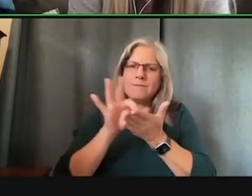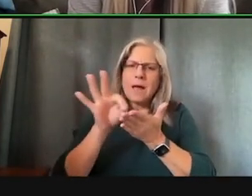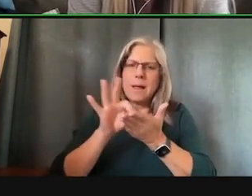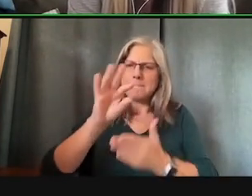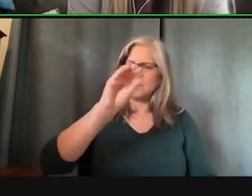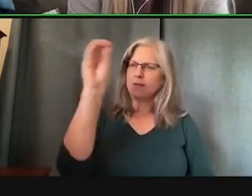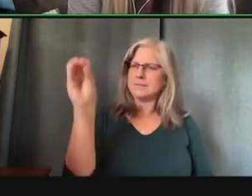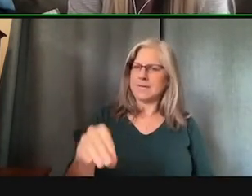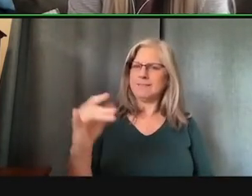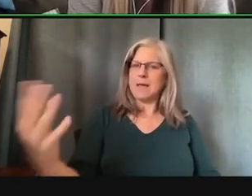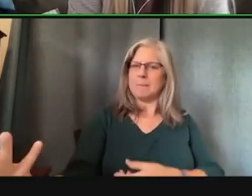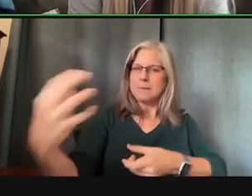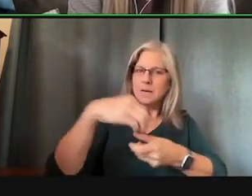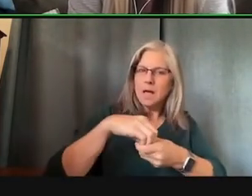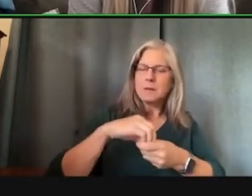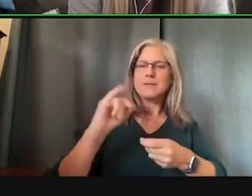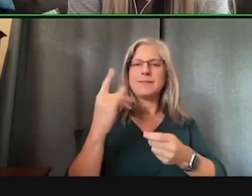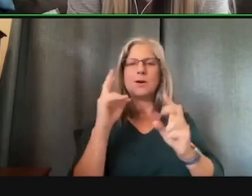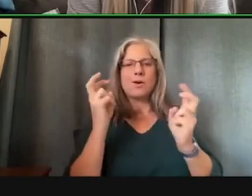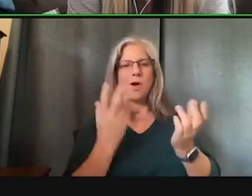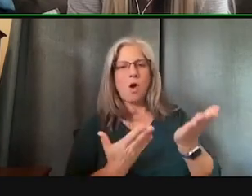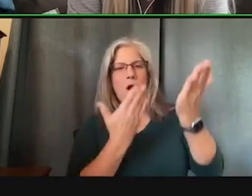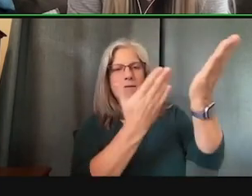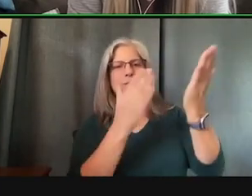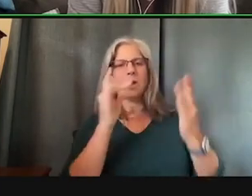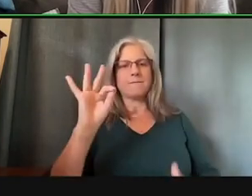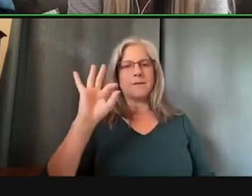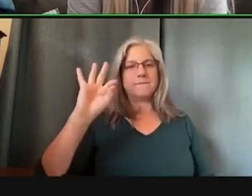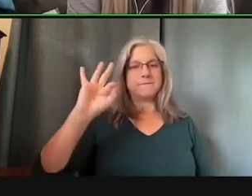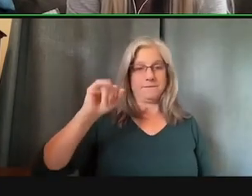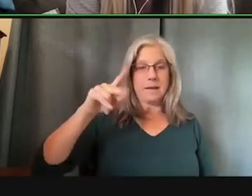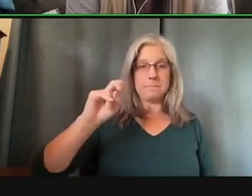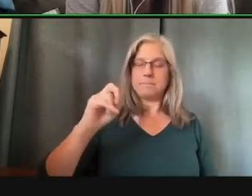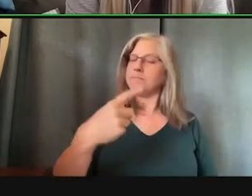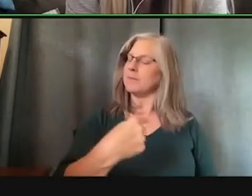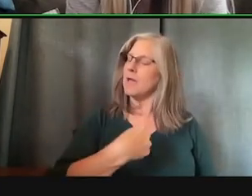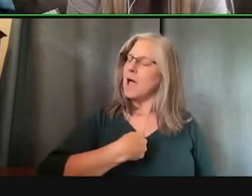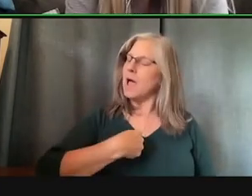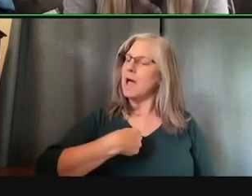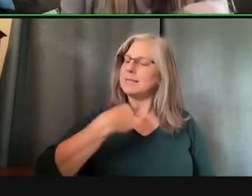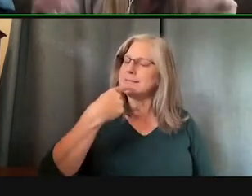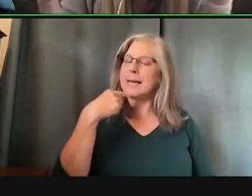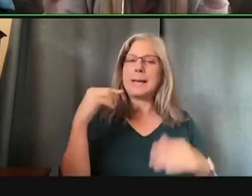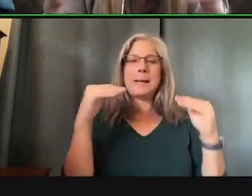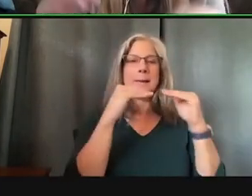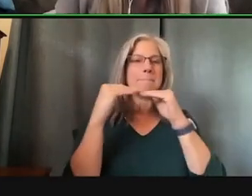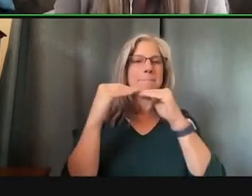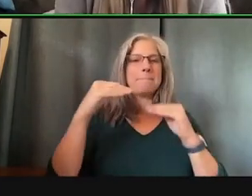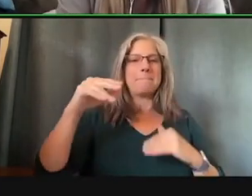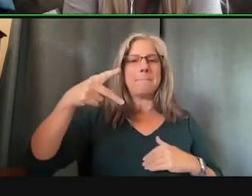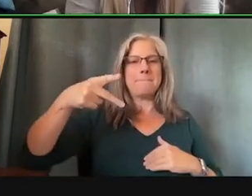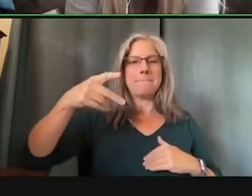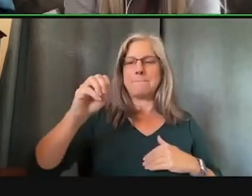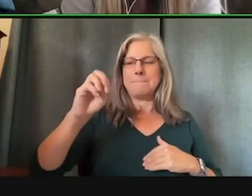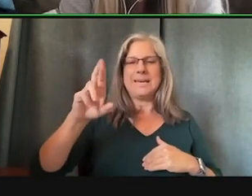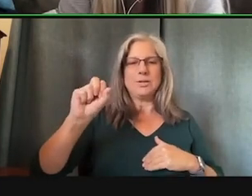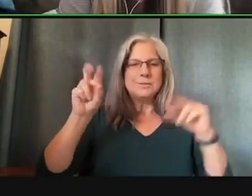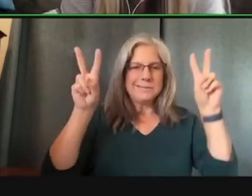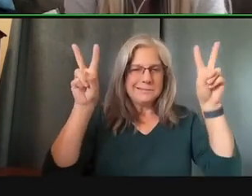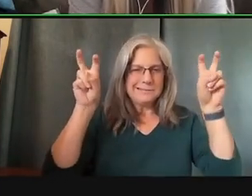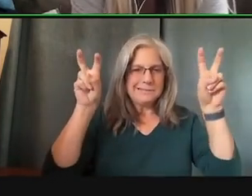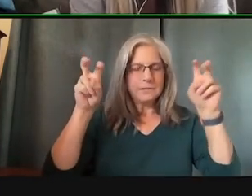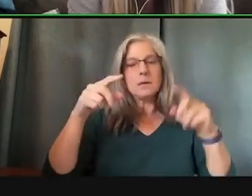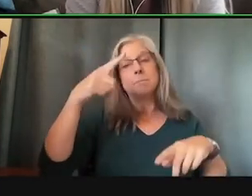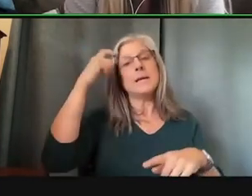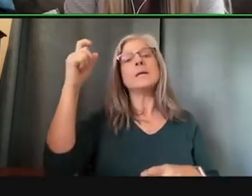becomes part of that child's offer of FAPE. And I say peers in quotations here because for